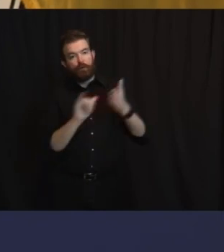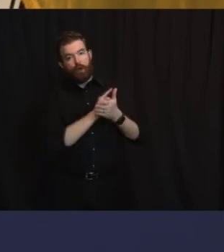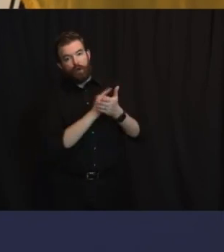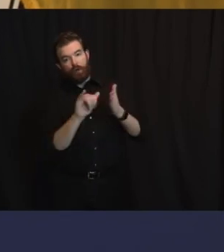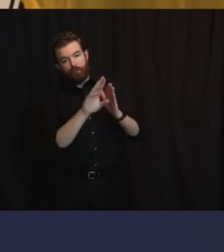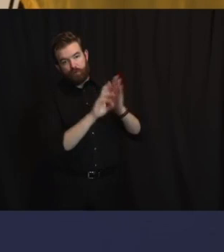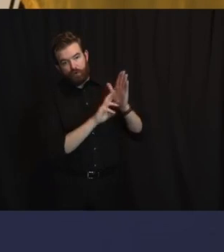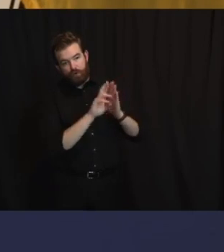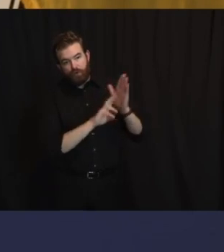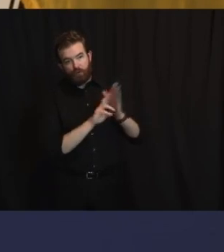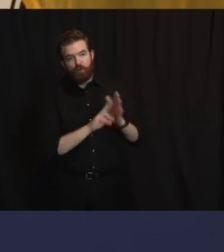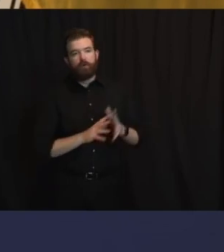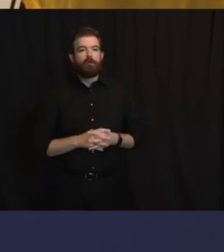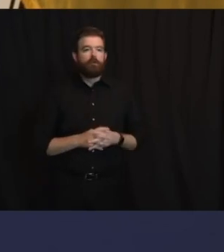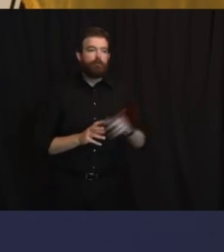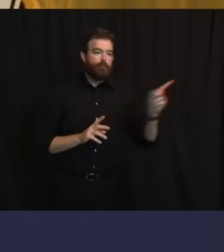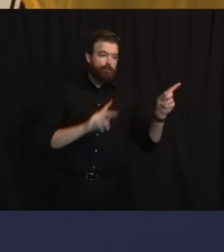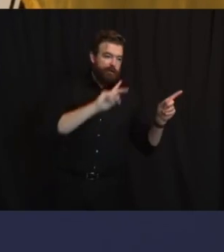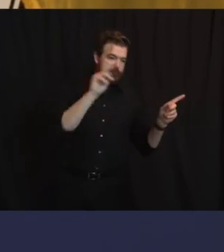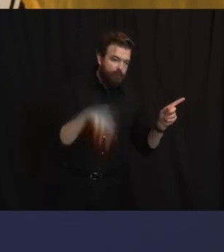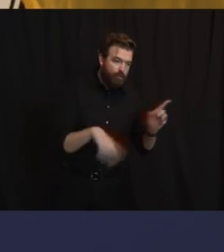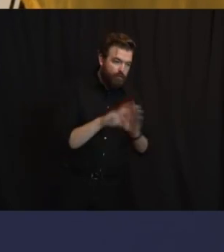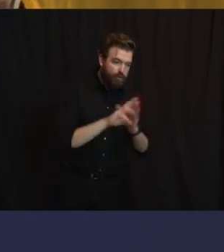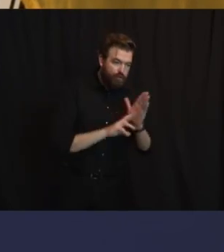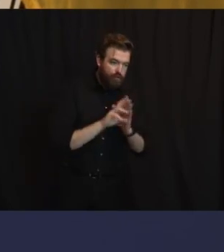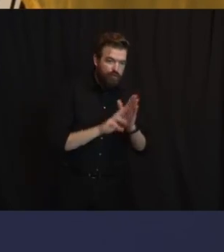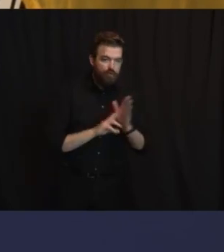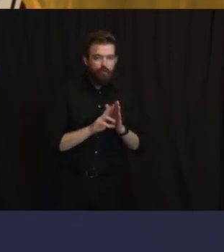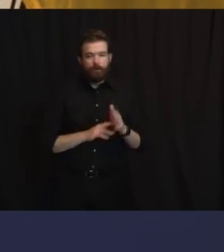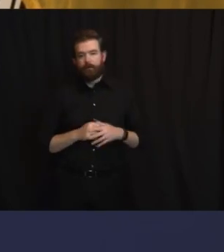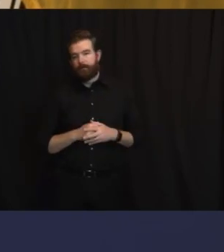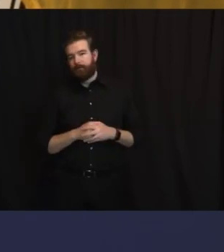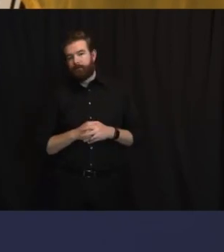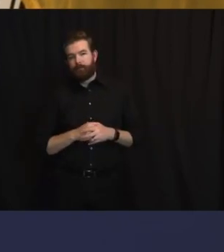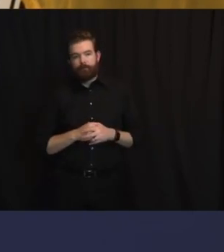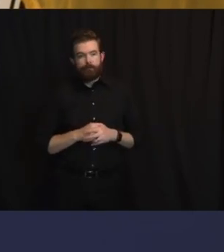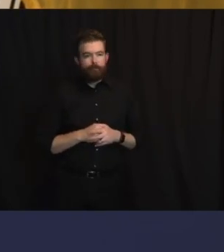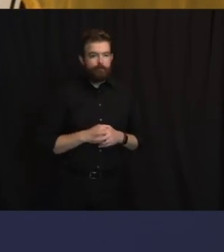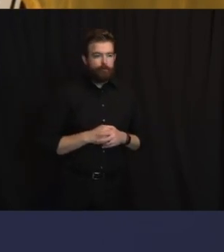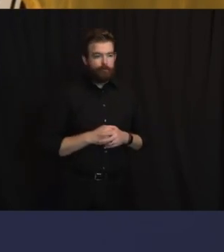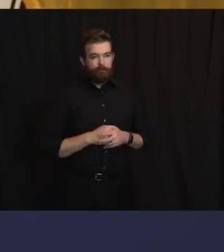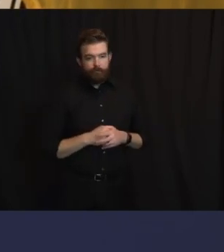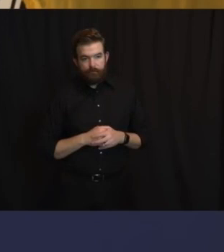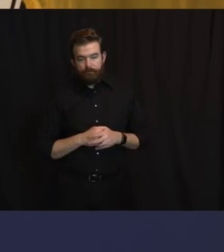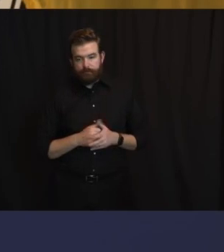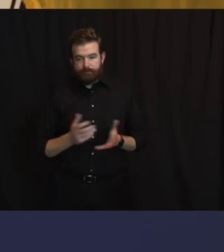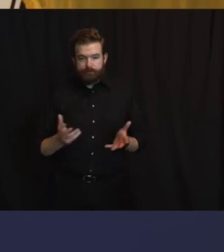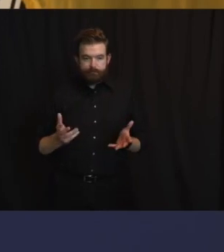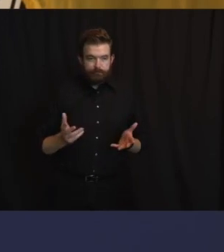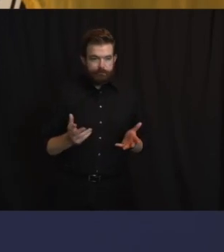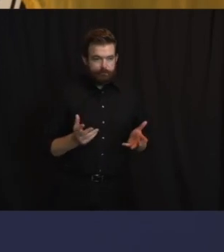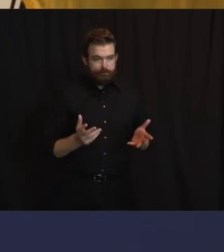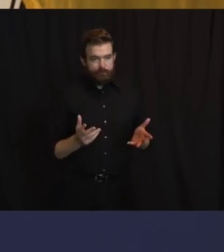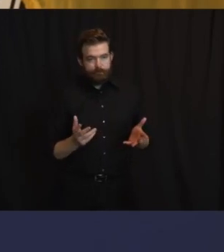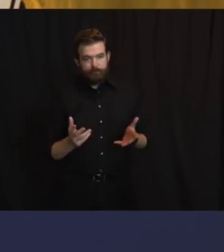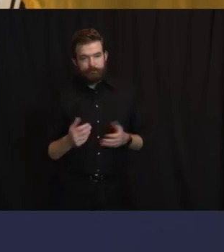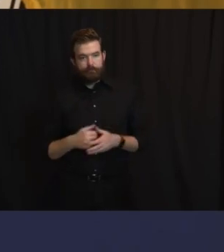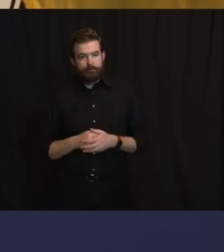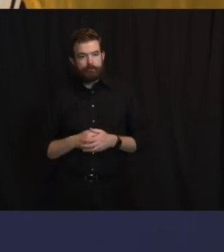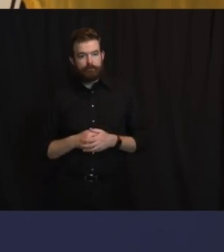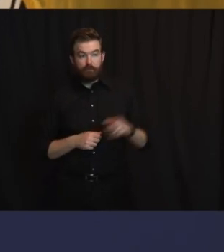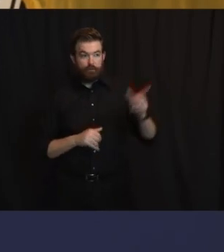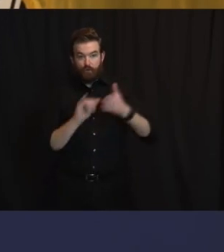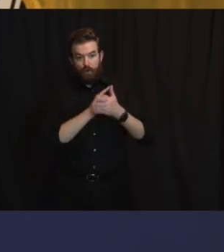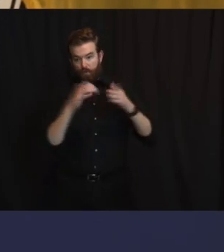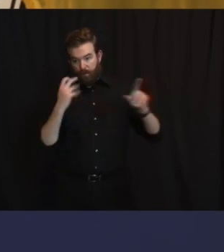Delaware, so that you don't have unintended consequences where people rushing. By the way, we don't want that, and New York doesn't want that, so stay tuned on